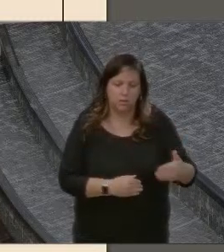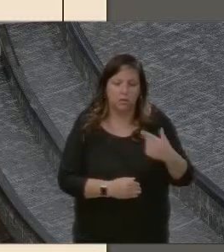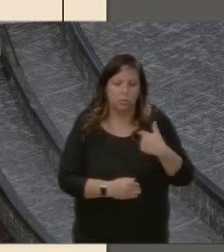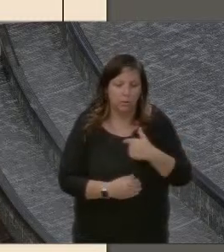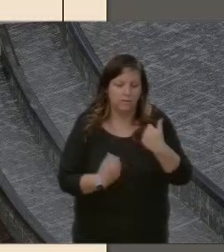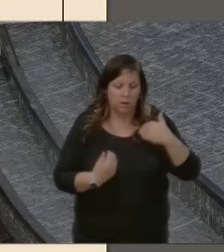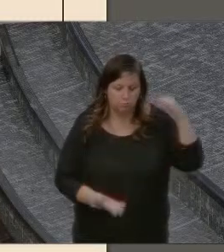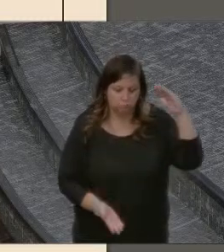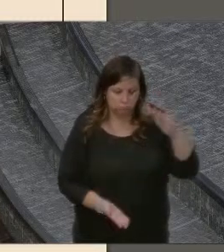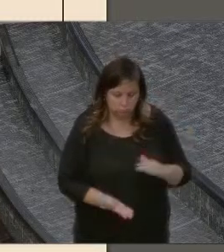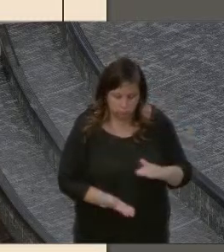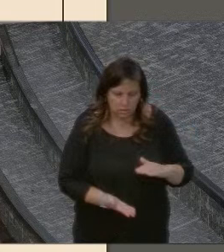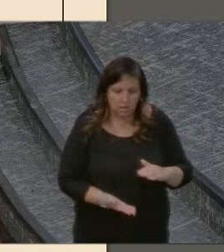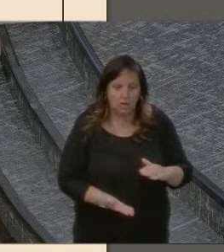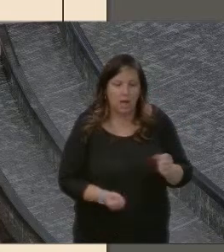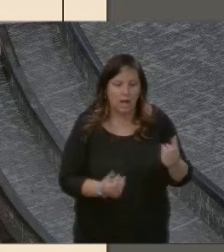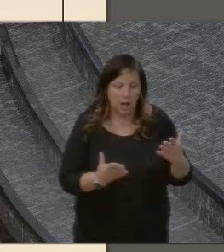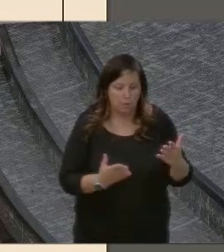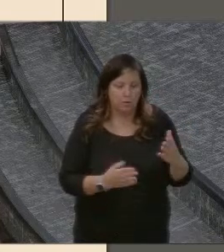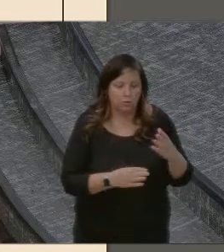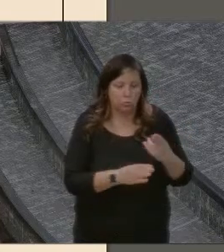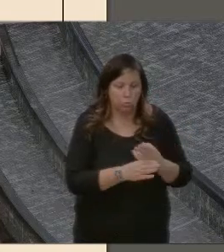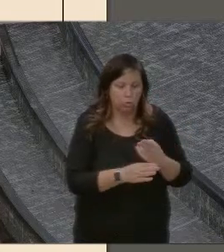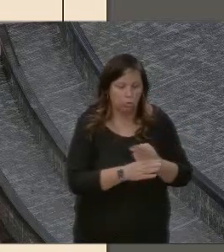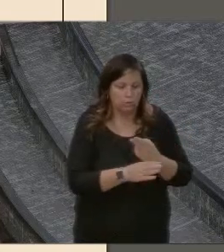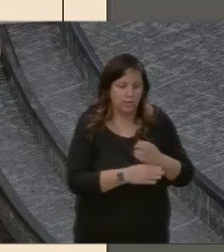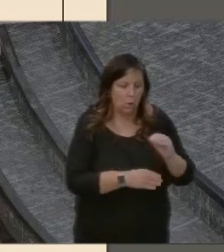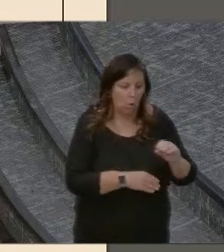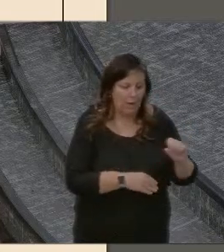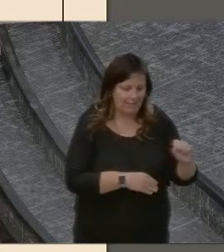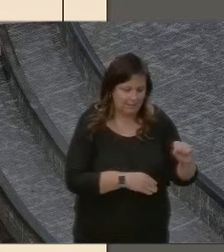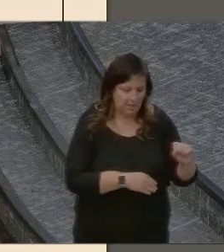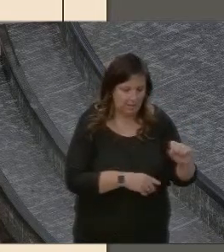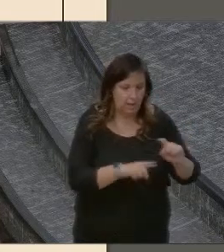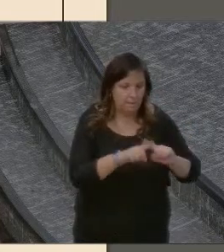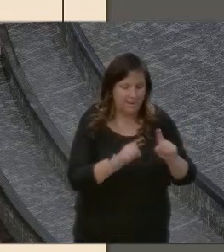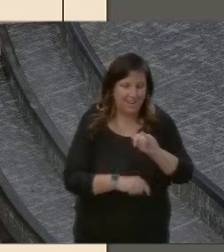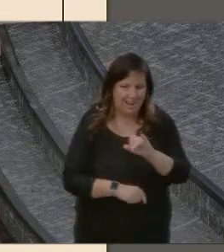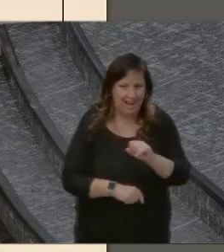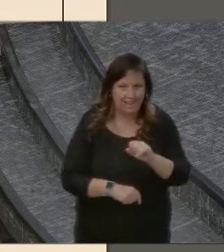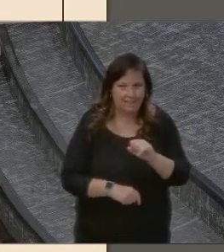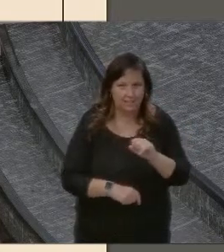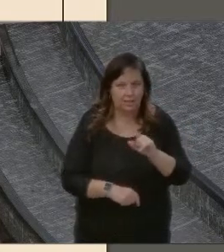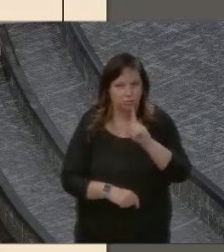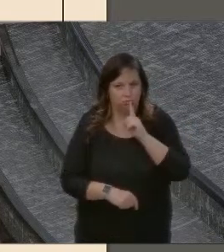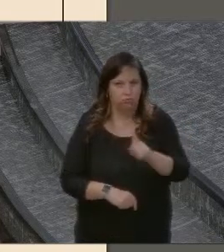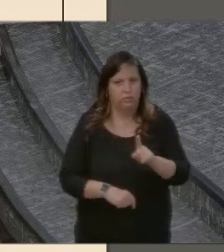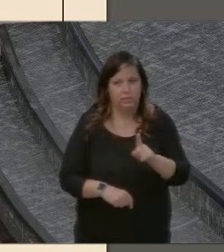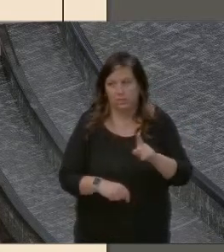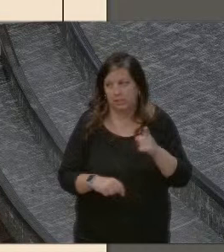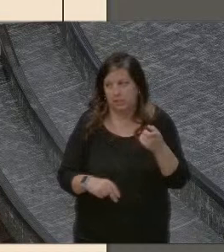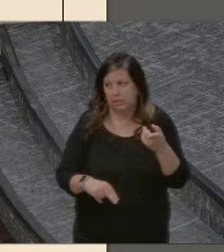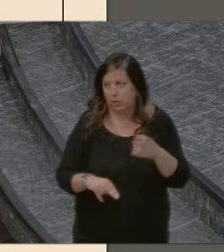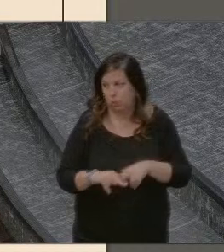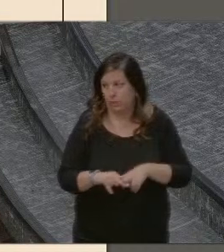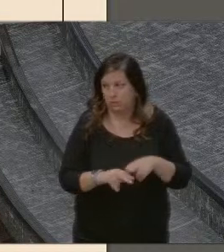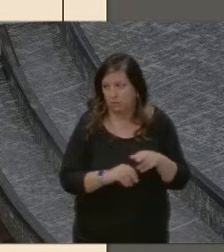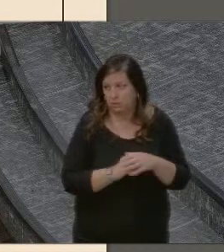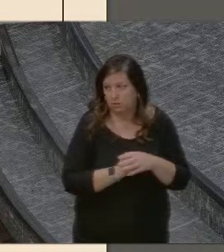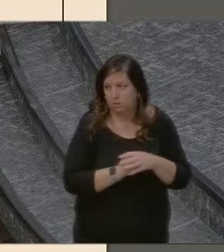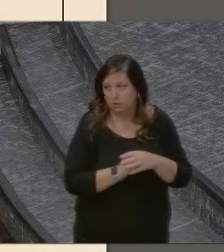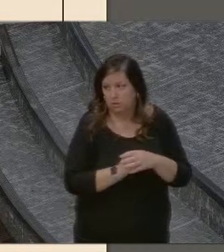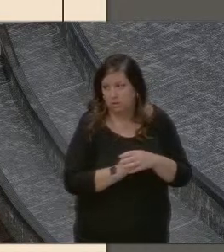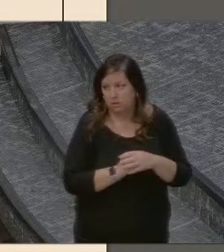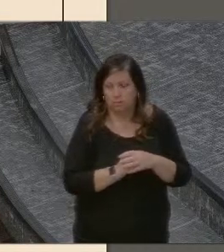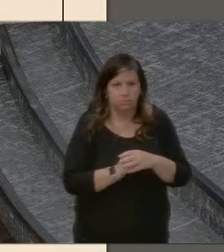OSS and an increase in the use of ISS. So ISS and ODR, if you look at those rates